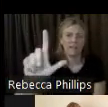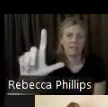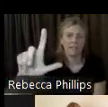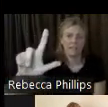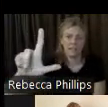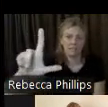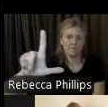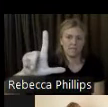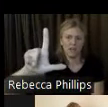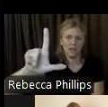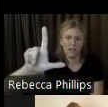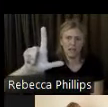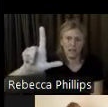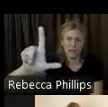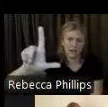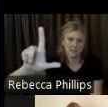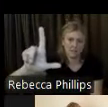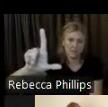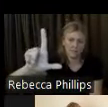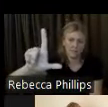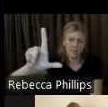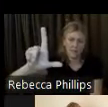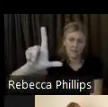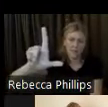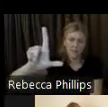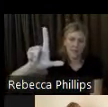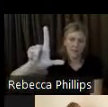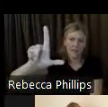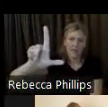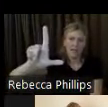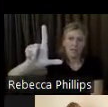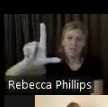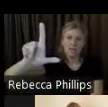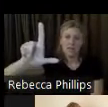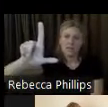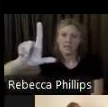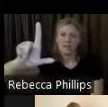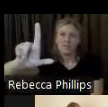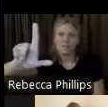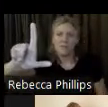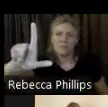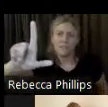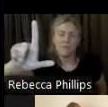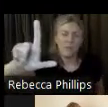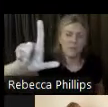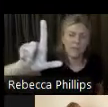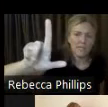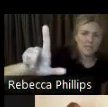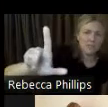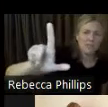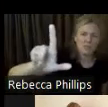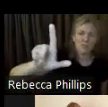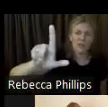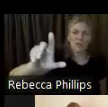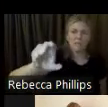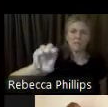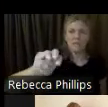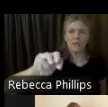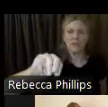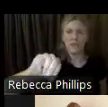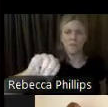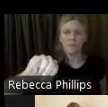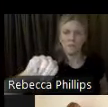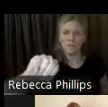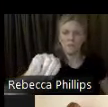L is easy. It looks like an L. L, M. Okay, so these are the ones that you want to pay attention to. So M,